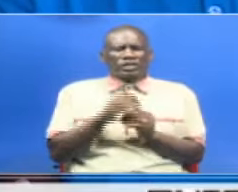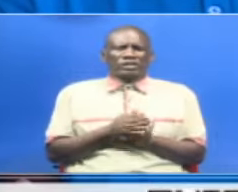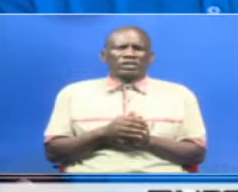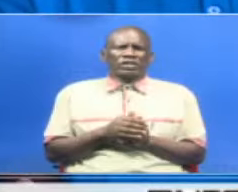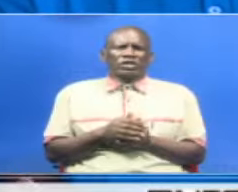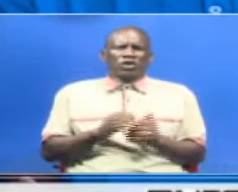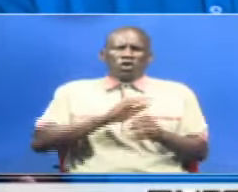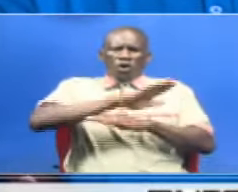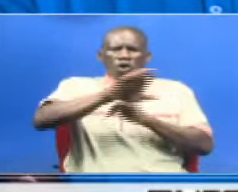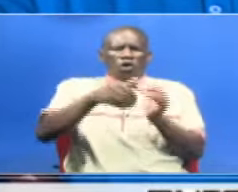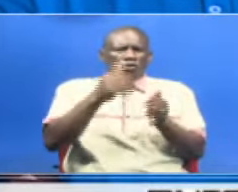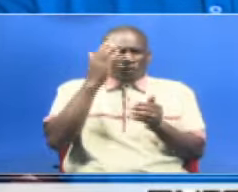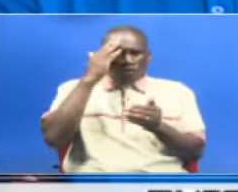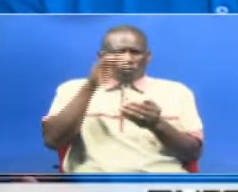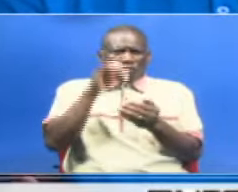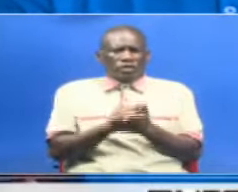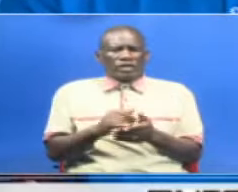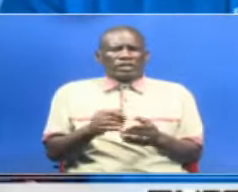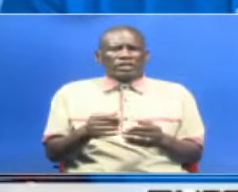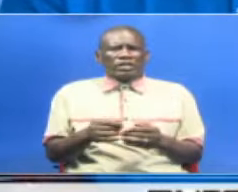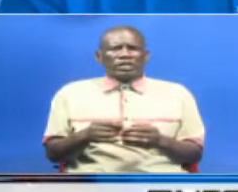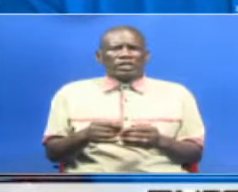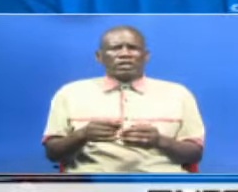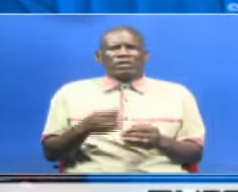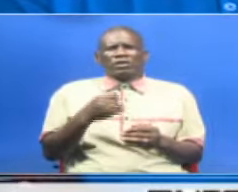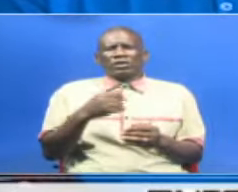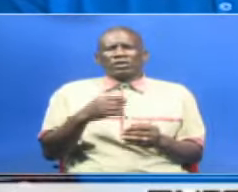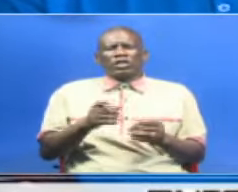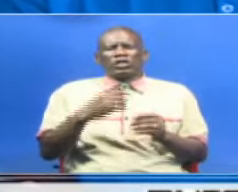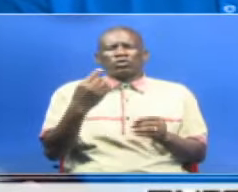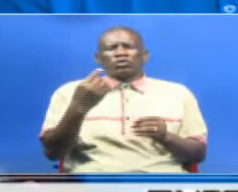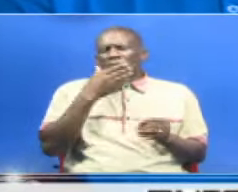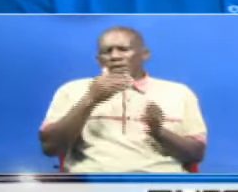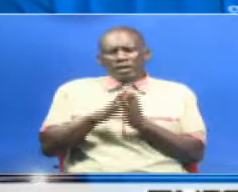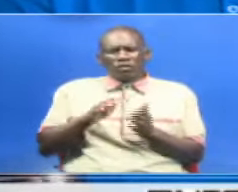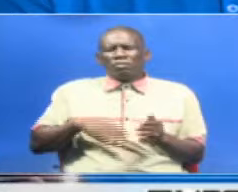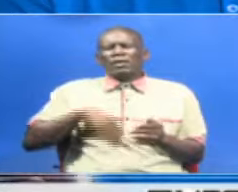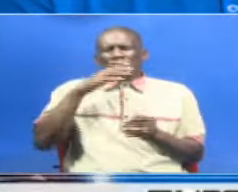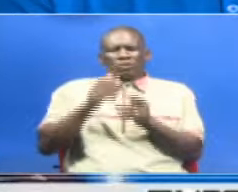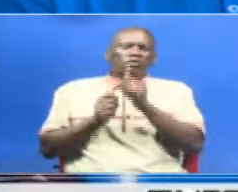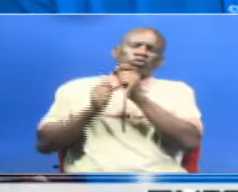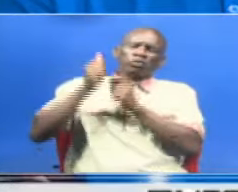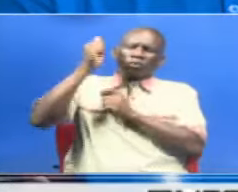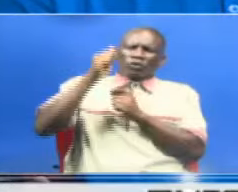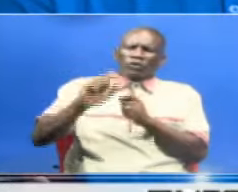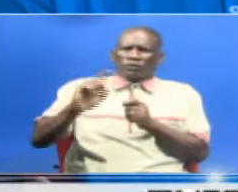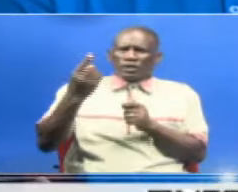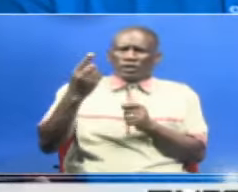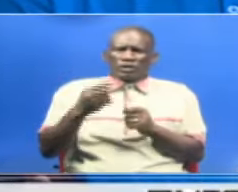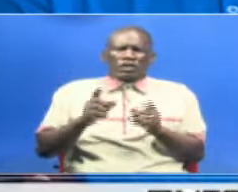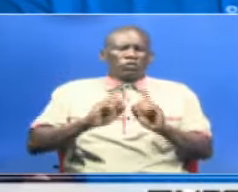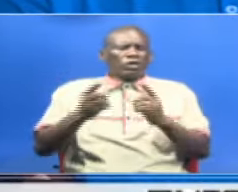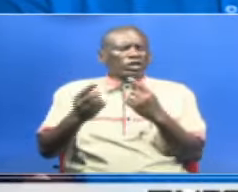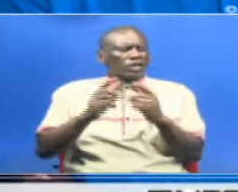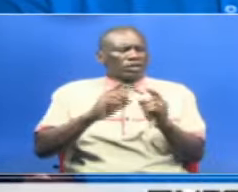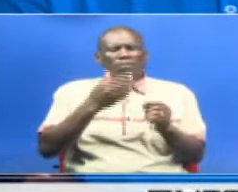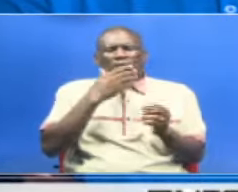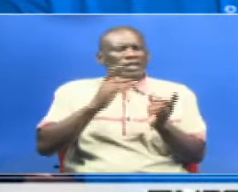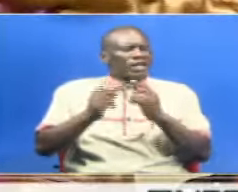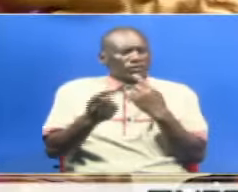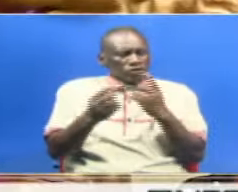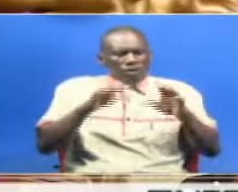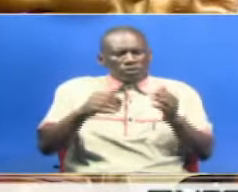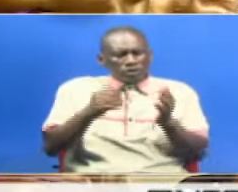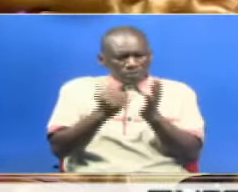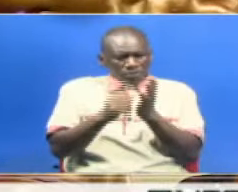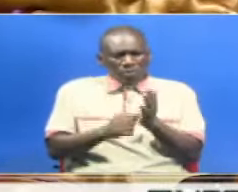know that it is more men than women who are dying of suicide, and this is because men hardly ever talk about their issues. And so one of the ways